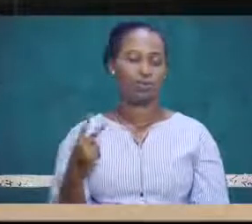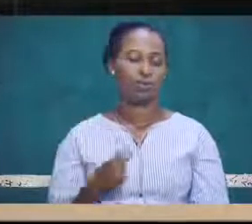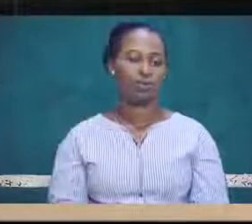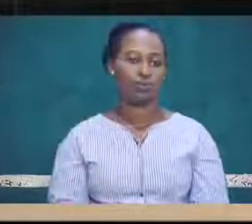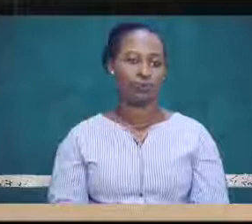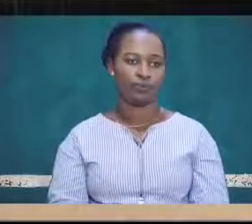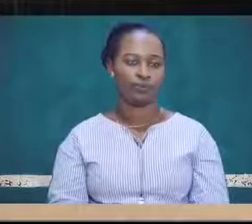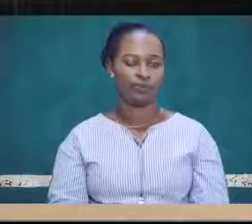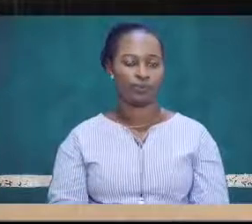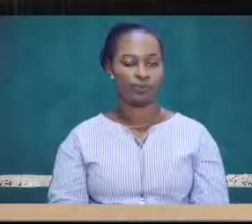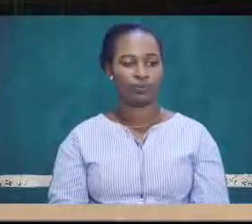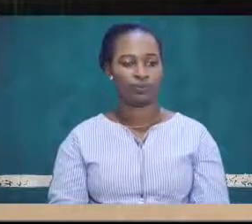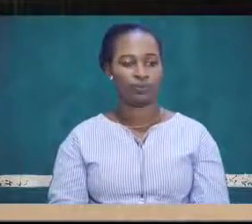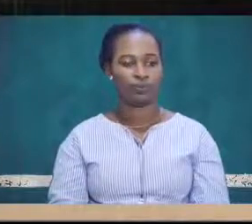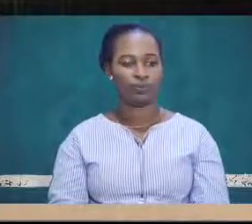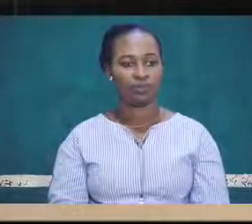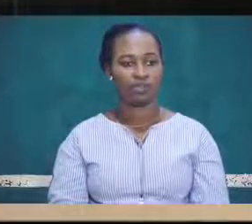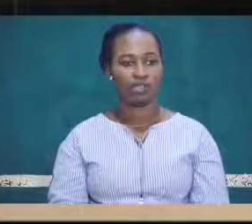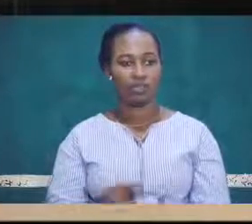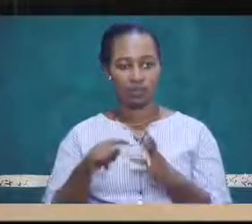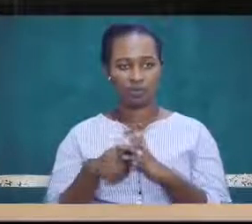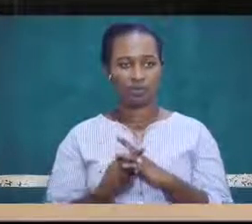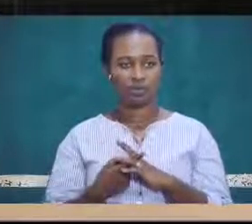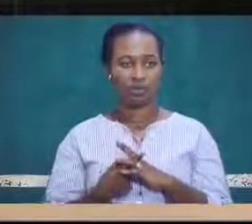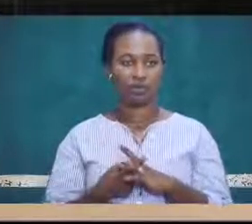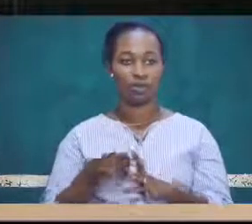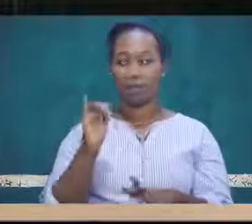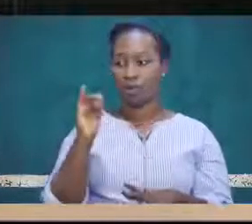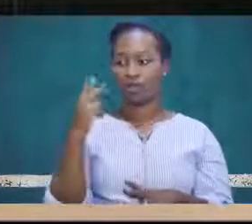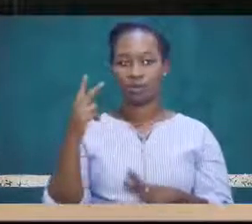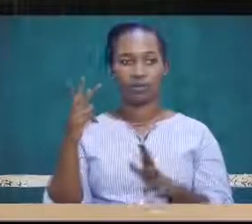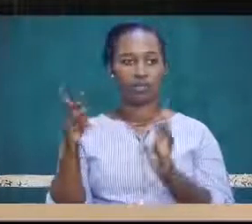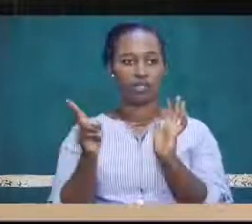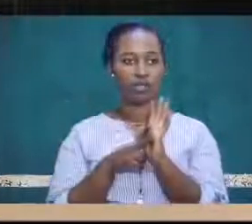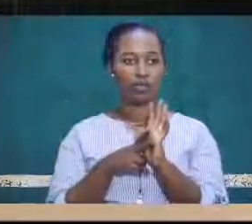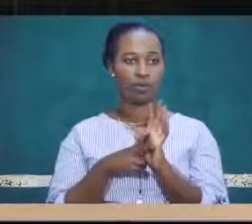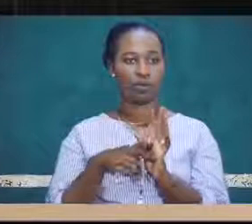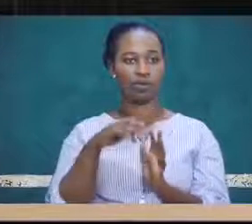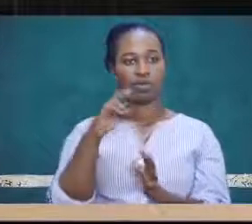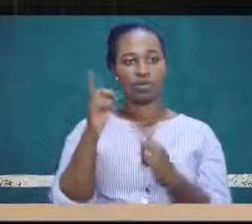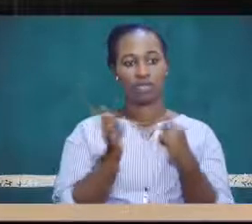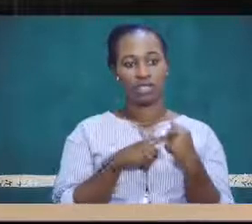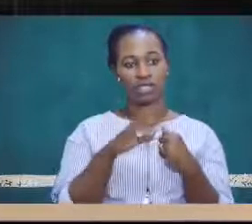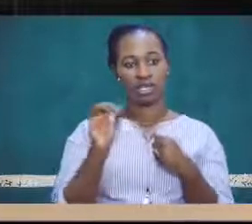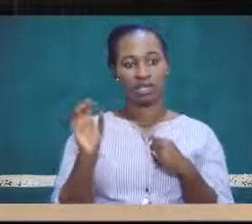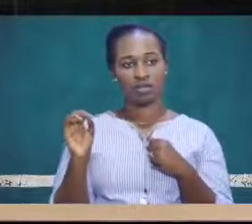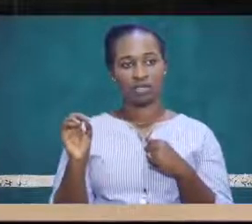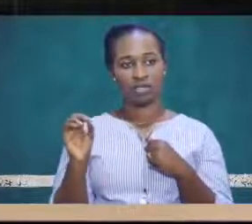y2. So you substitute now. Our y2, we have 600